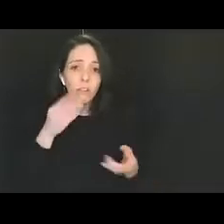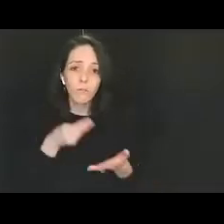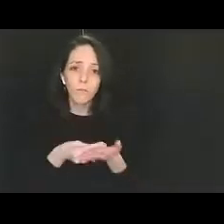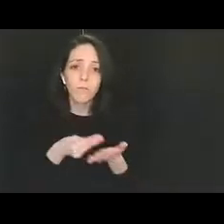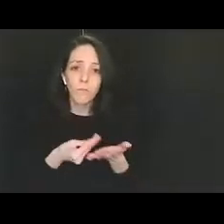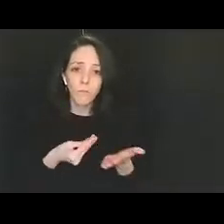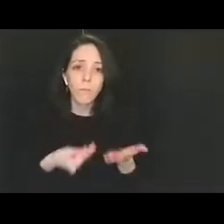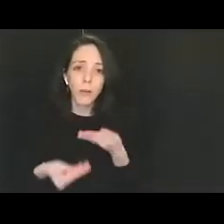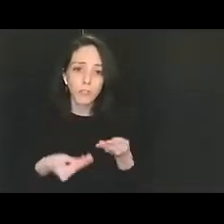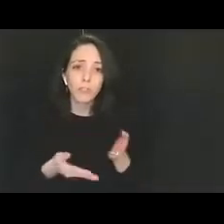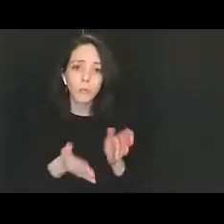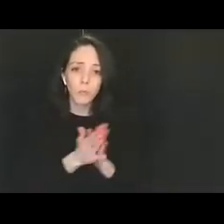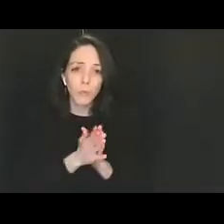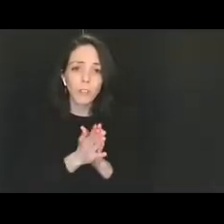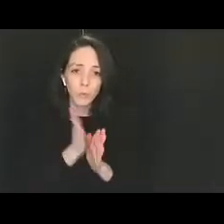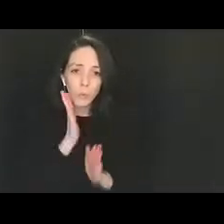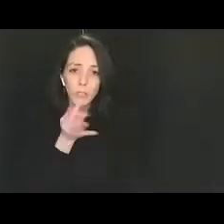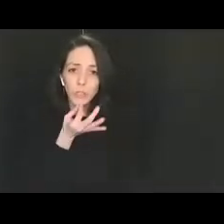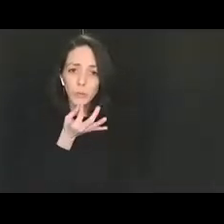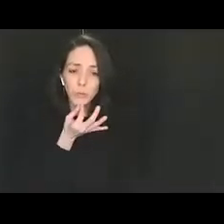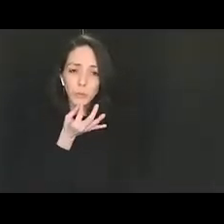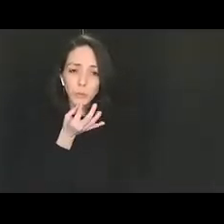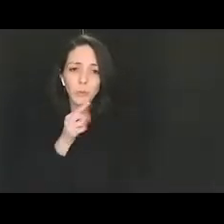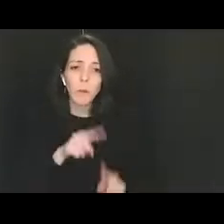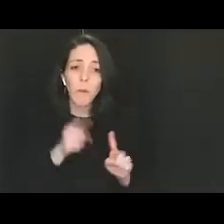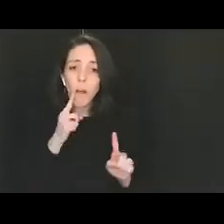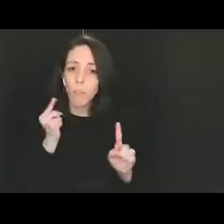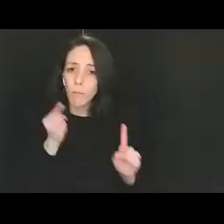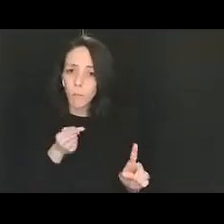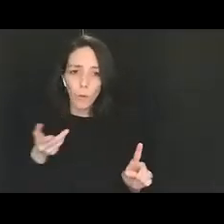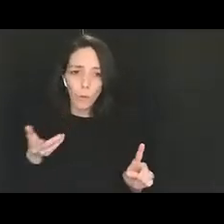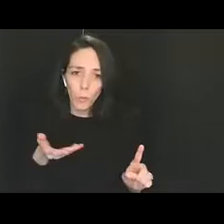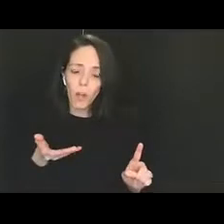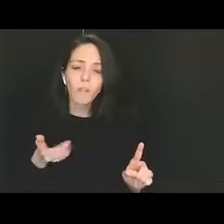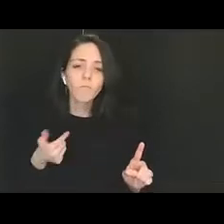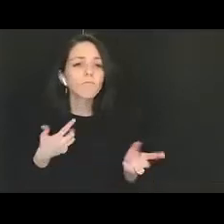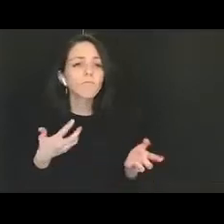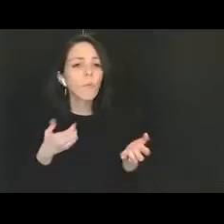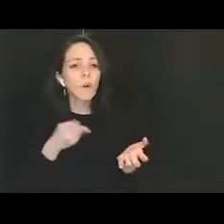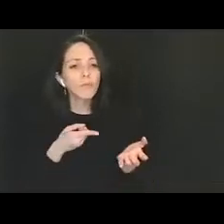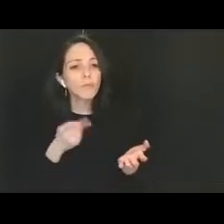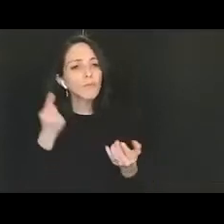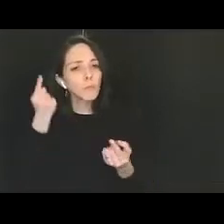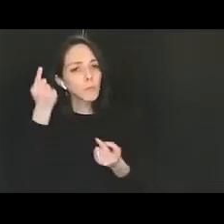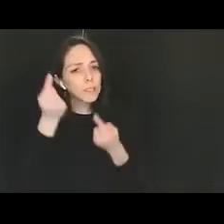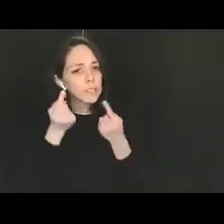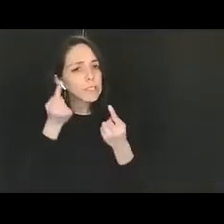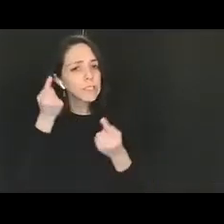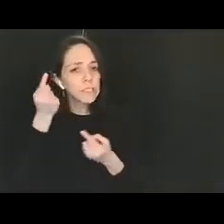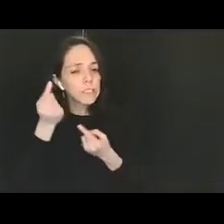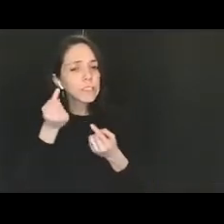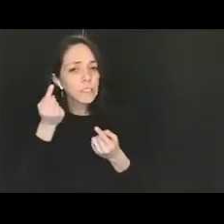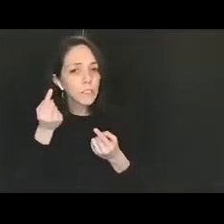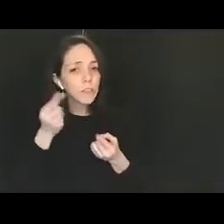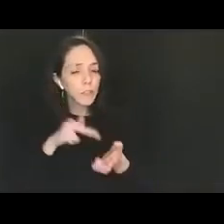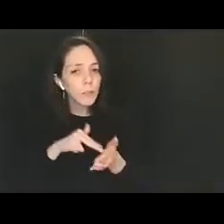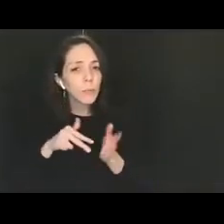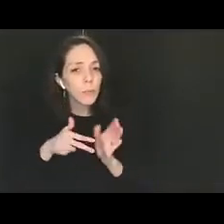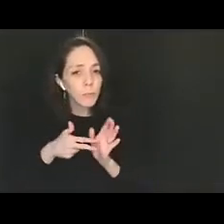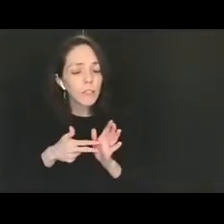requests, but the whole point is that I would like you to at least take into consideration the fact that there will be,